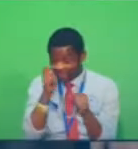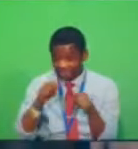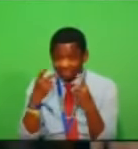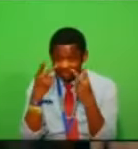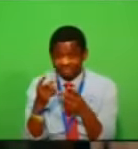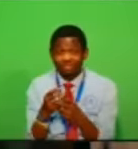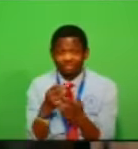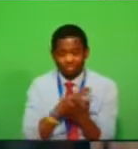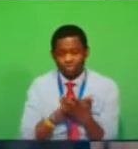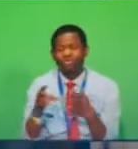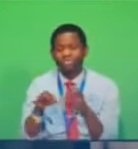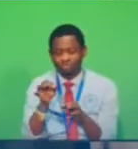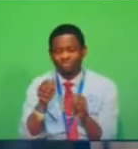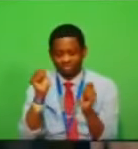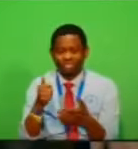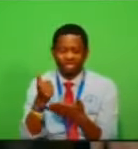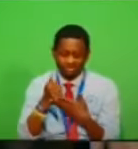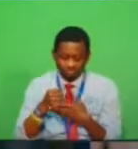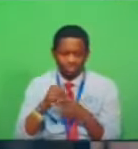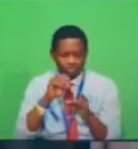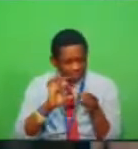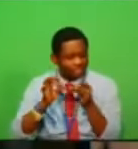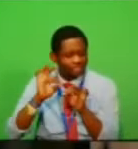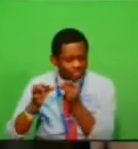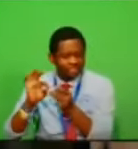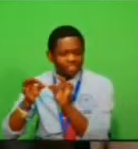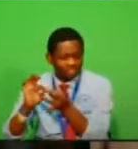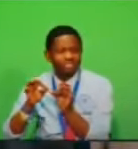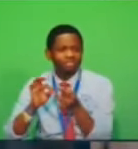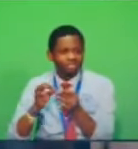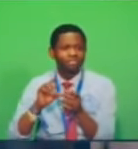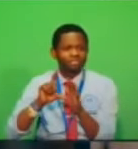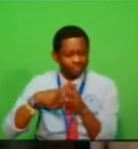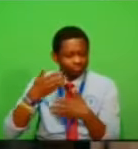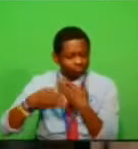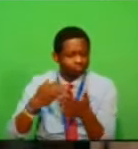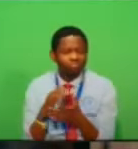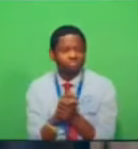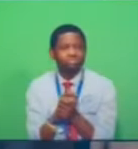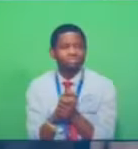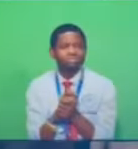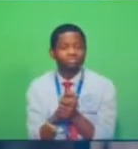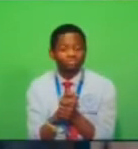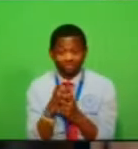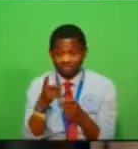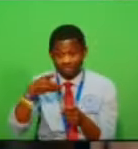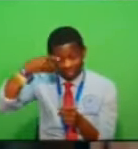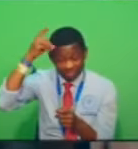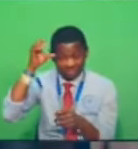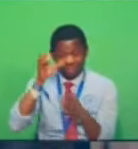the Holy Spirit will help me to interpret it. And you see, when Daniel chapter 5